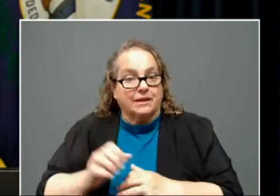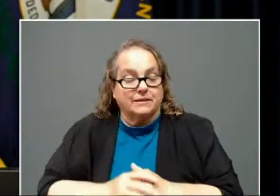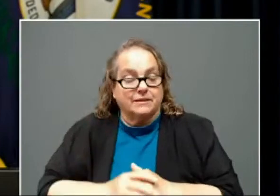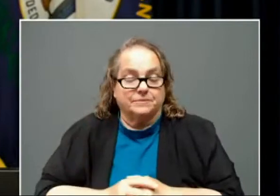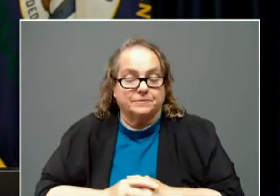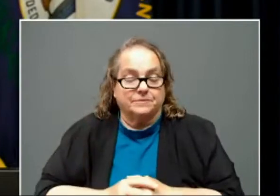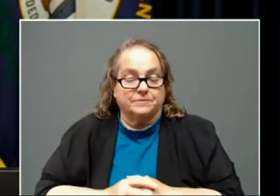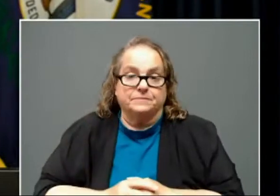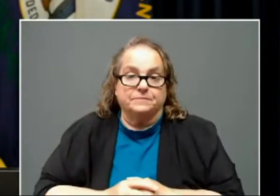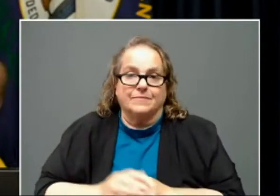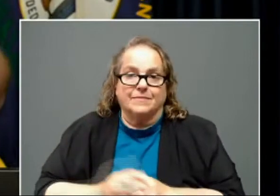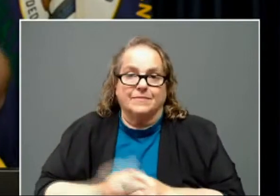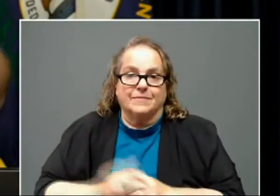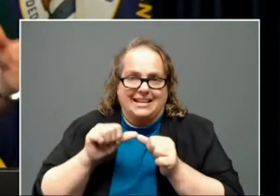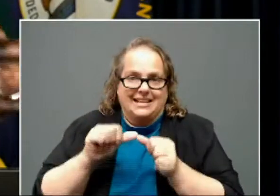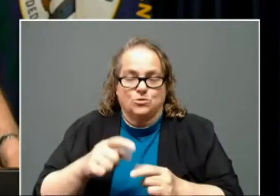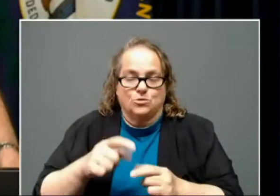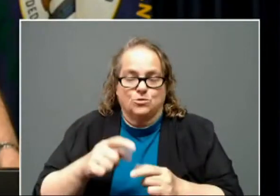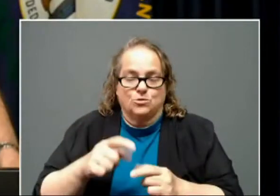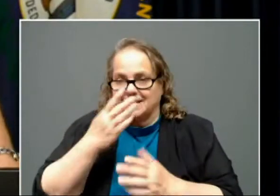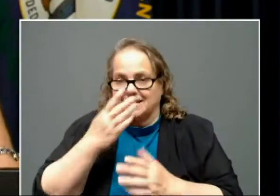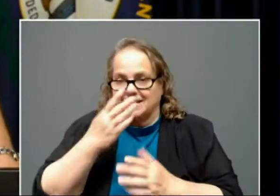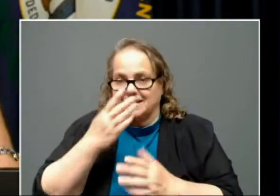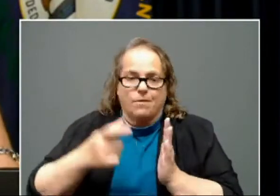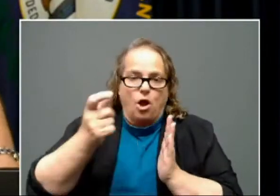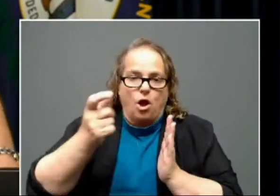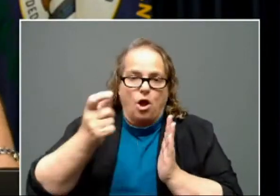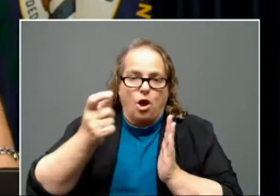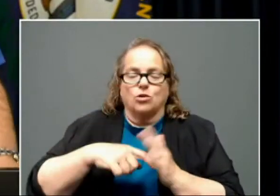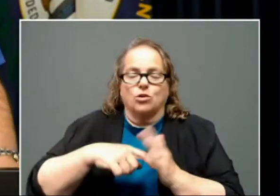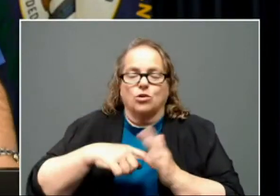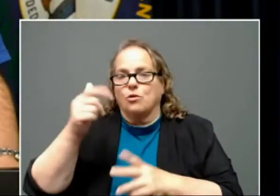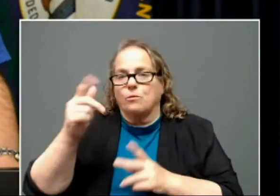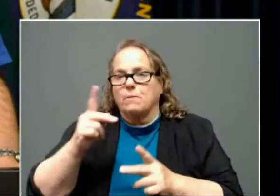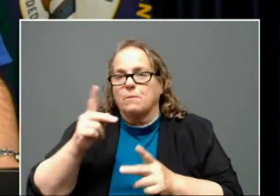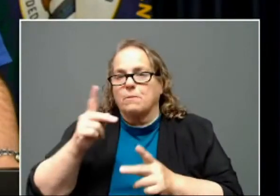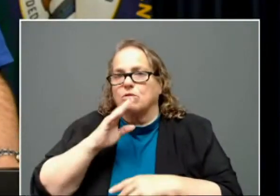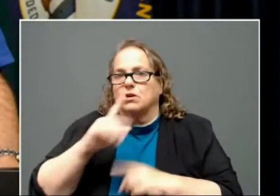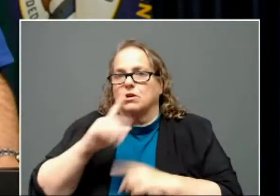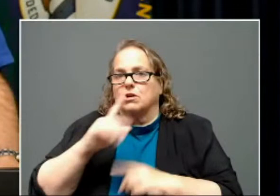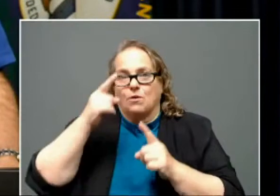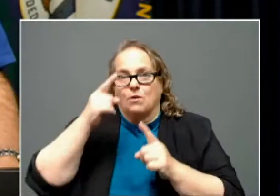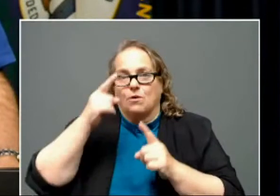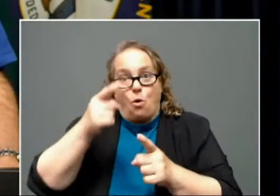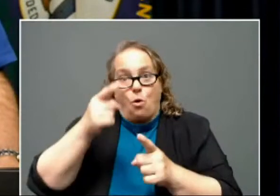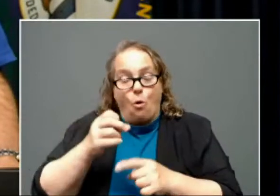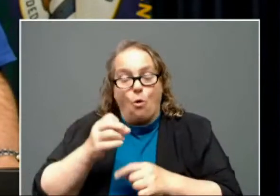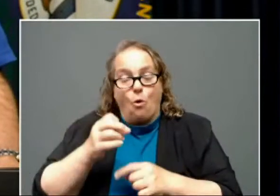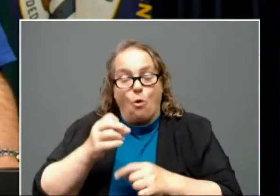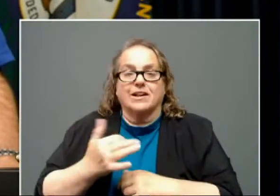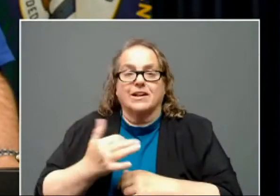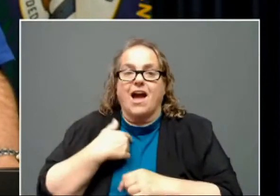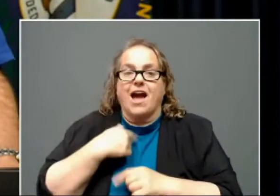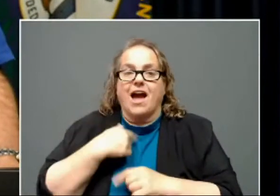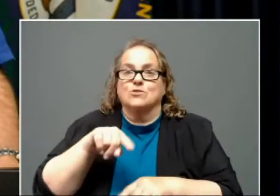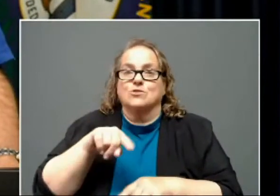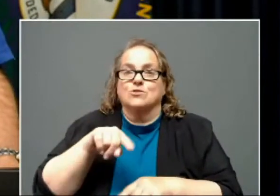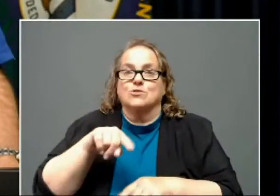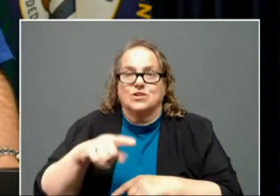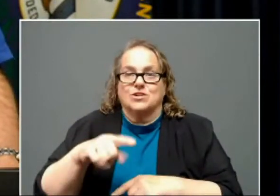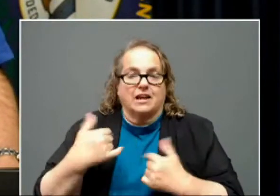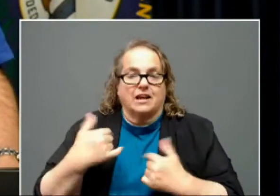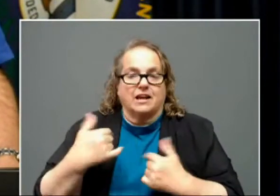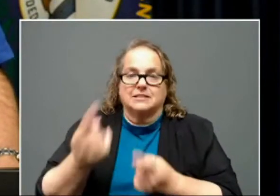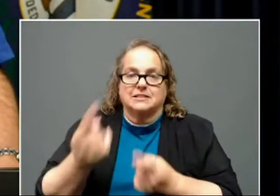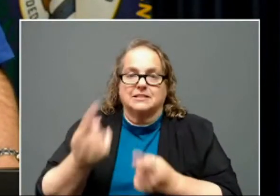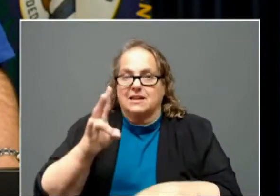to see some articles or some others out there talking about that goal. I've now answered questions about 7 times saying we are